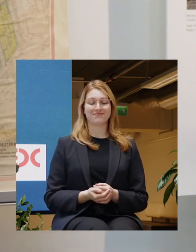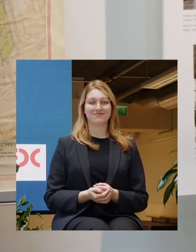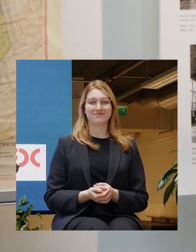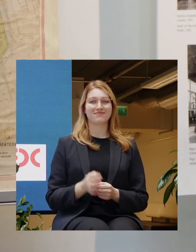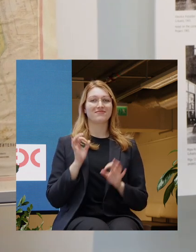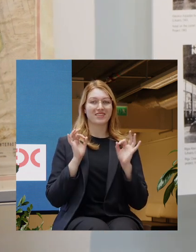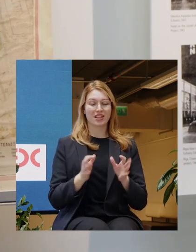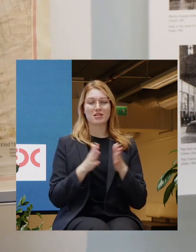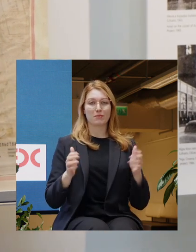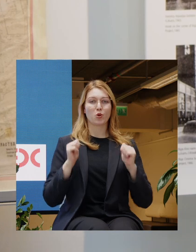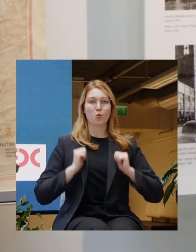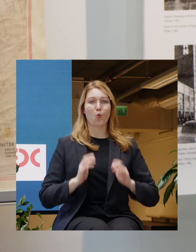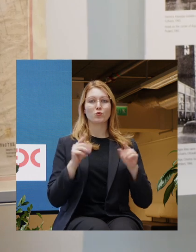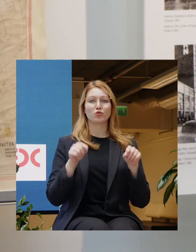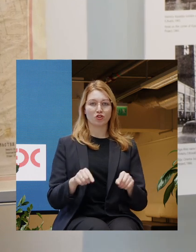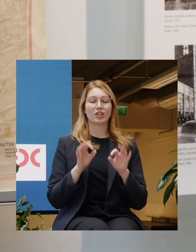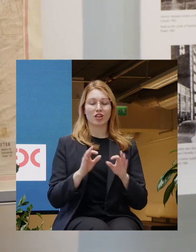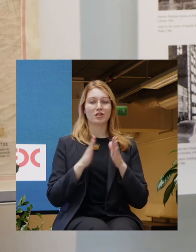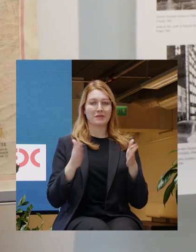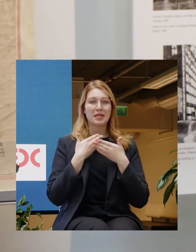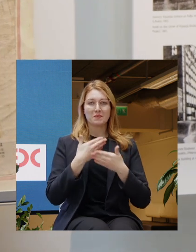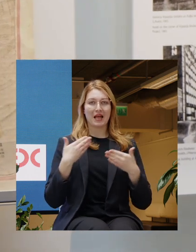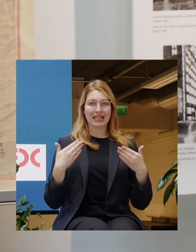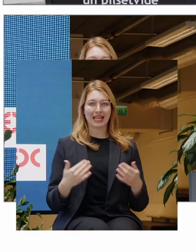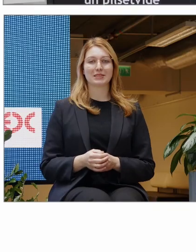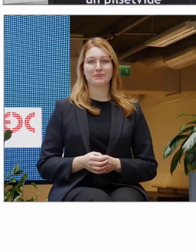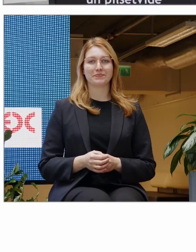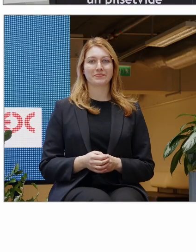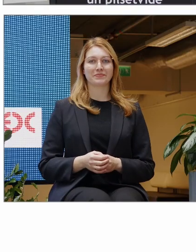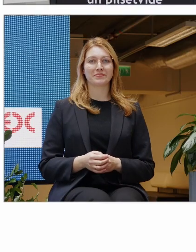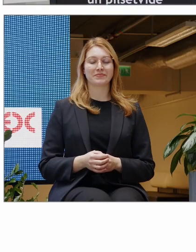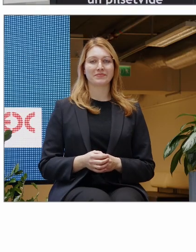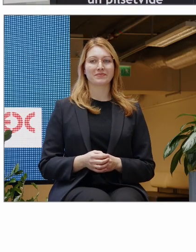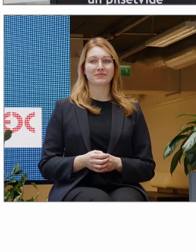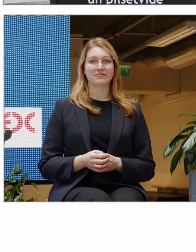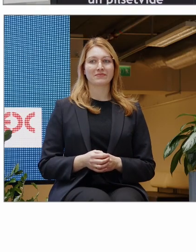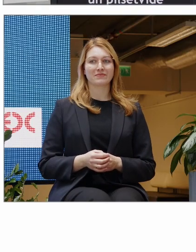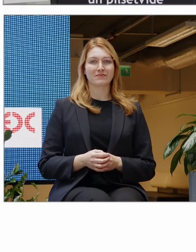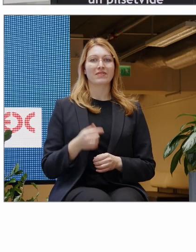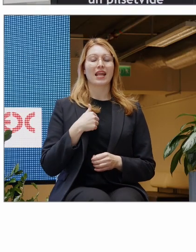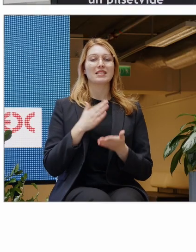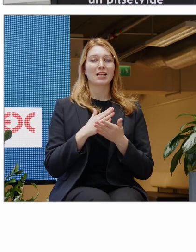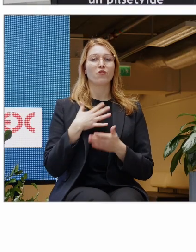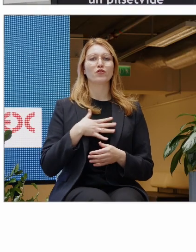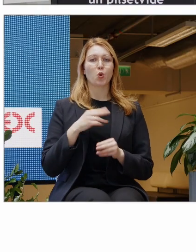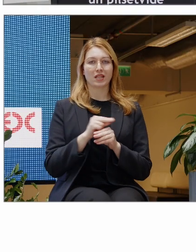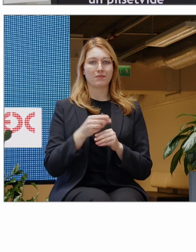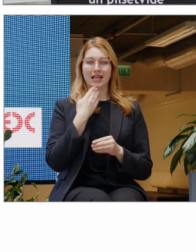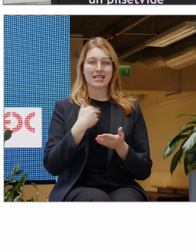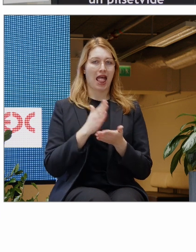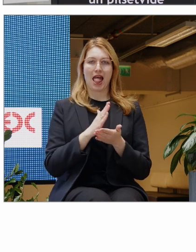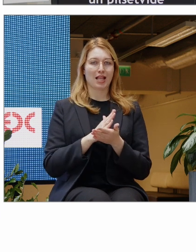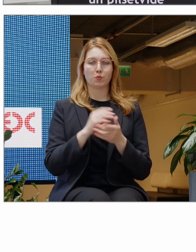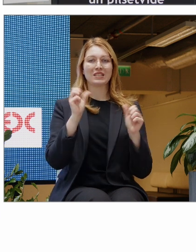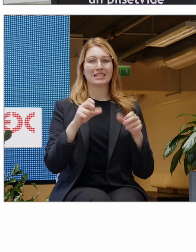It's a great honor to be here. Thank you very much. So, I am a physiotherapist. I'm not a design professional, and that's